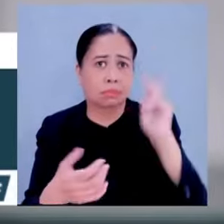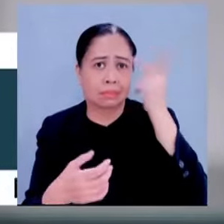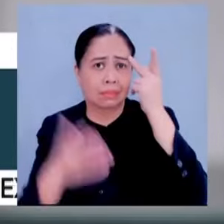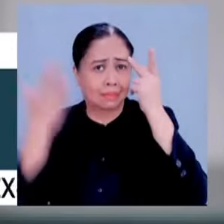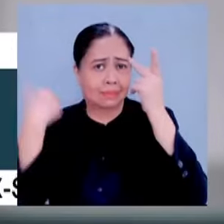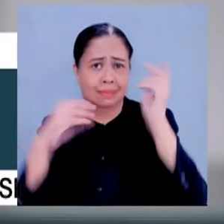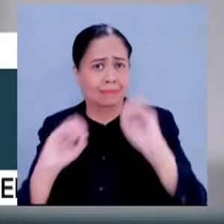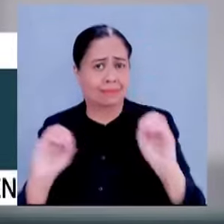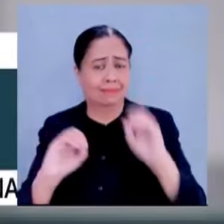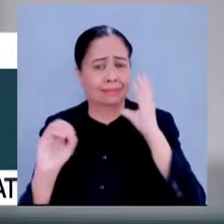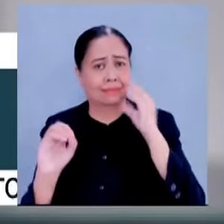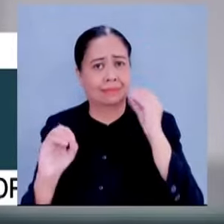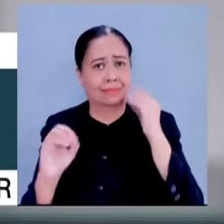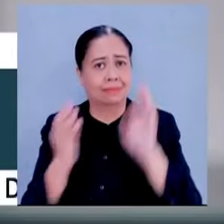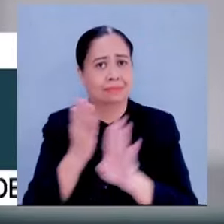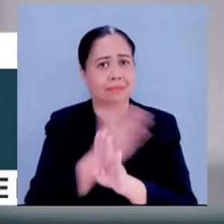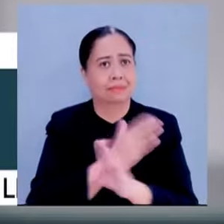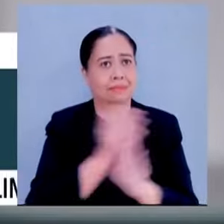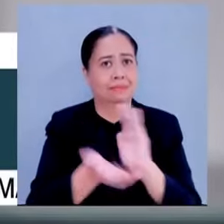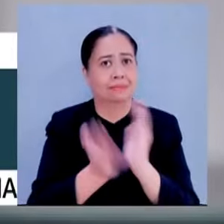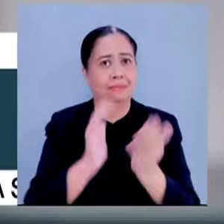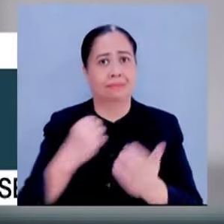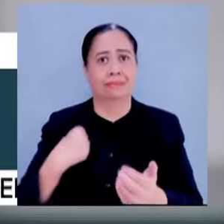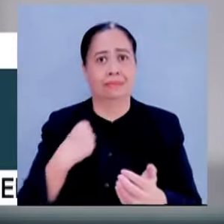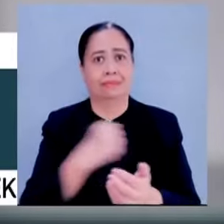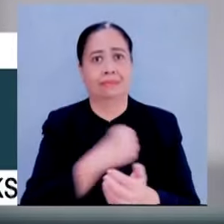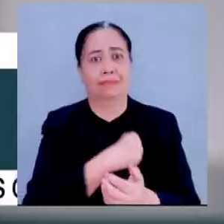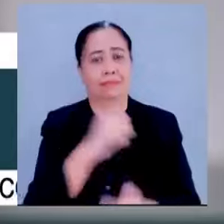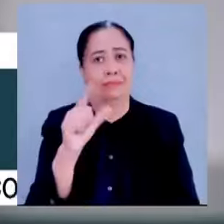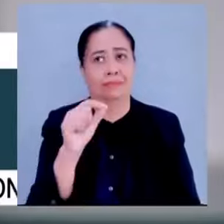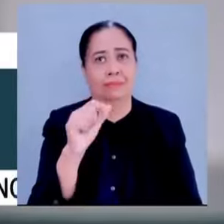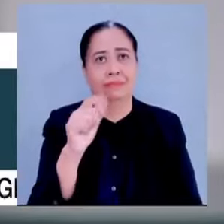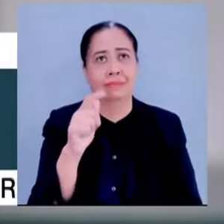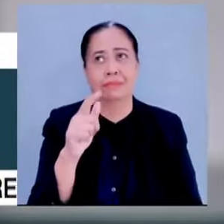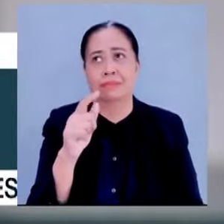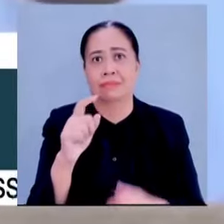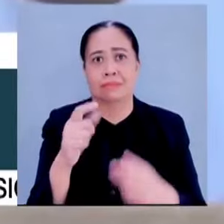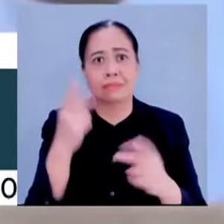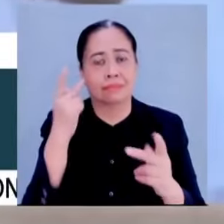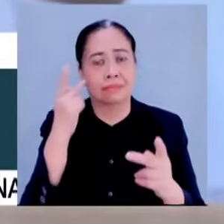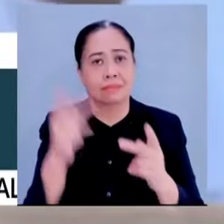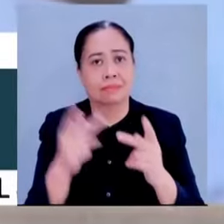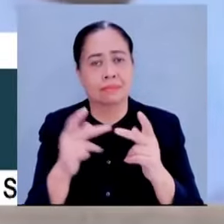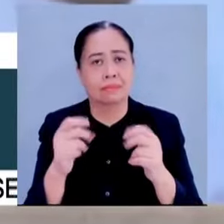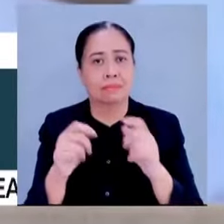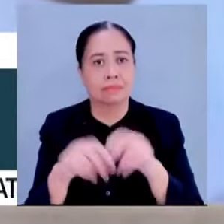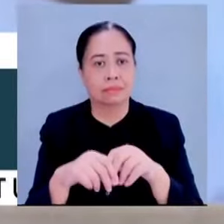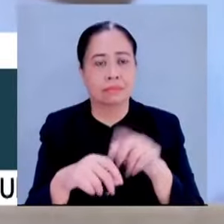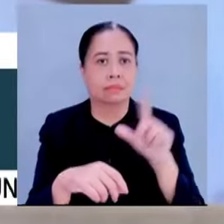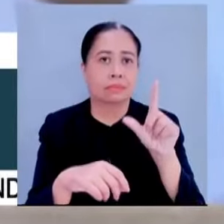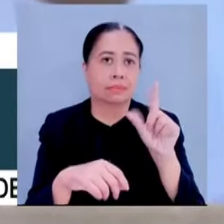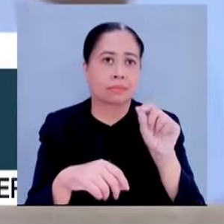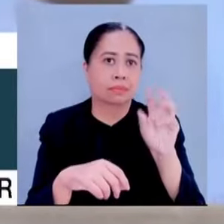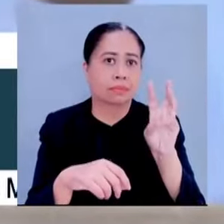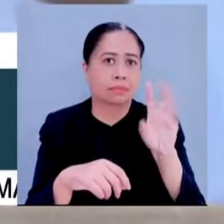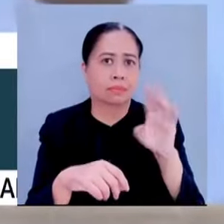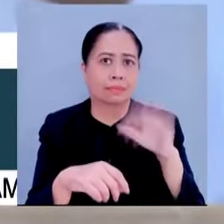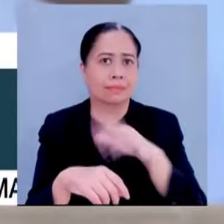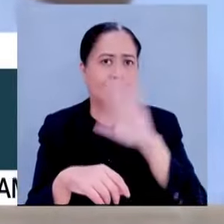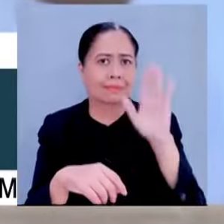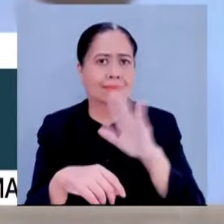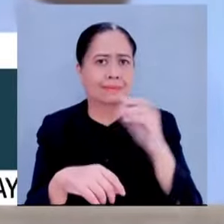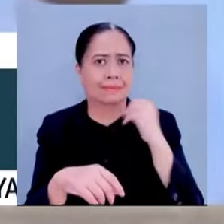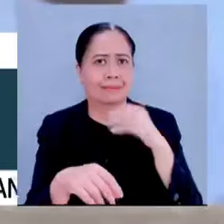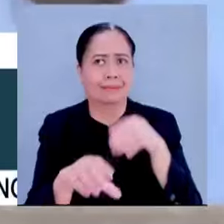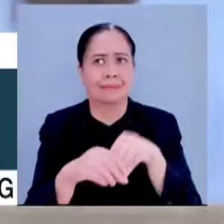before. Before I became a senator when I ran for senator, first run in 2016, because I'm not